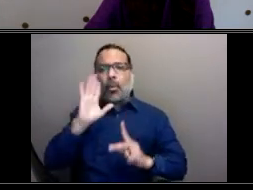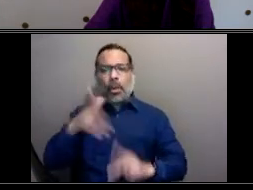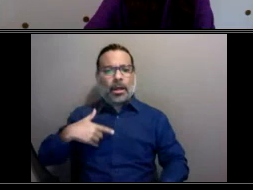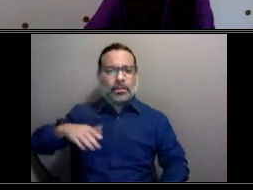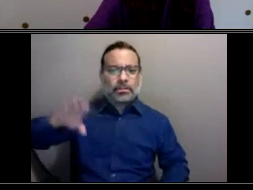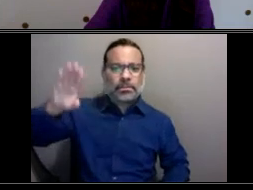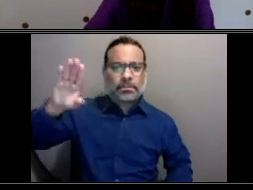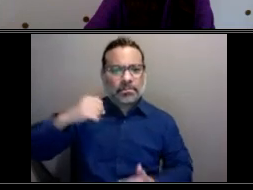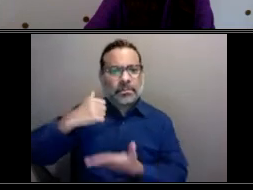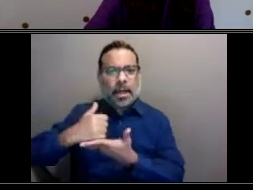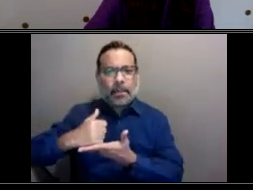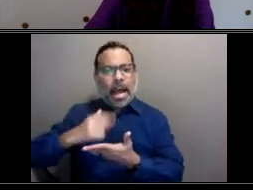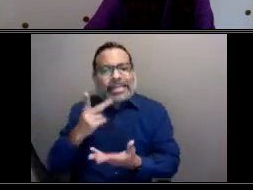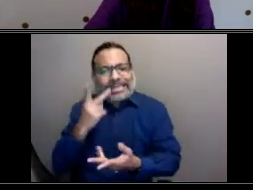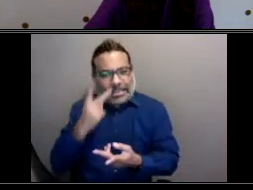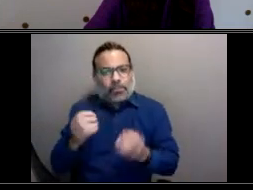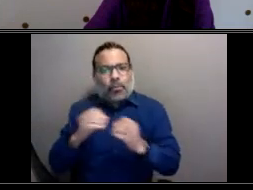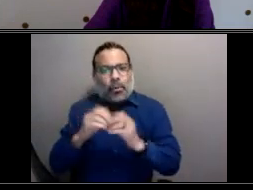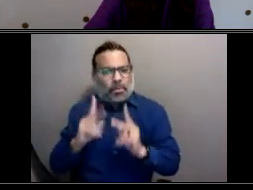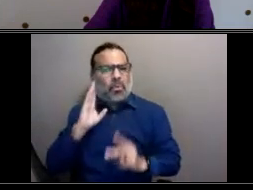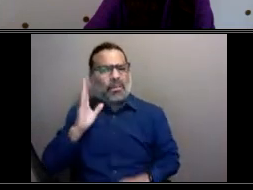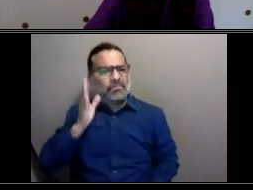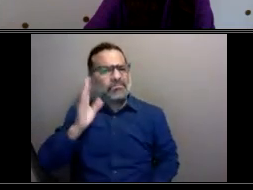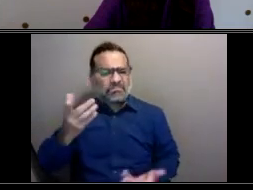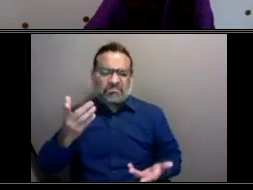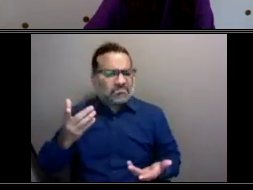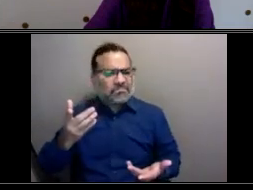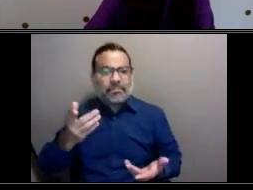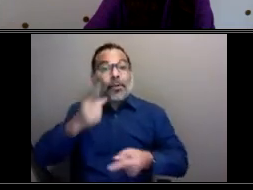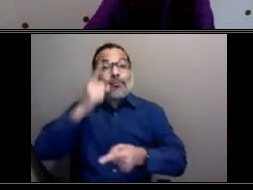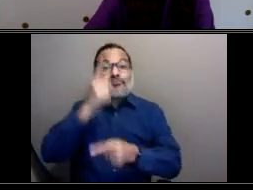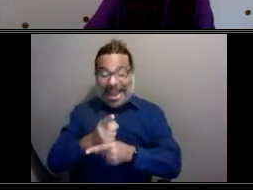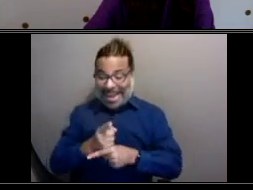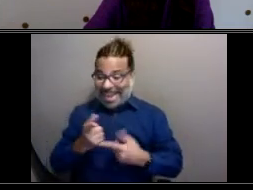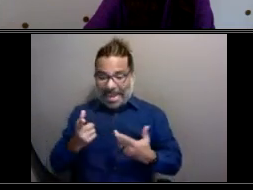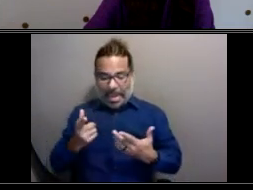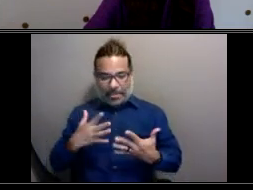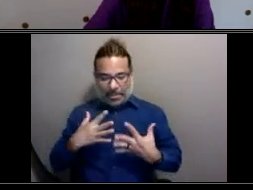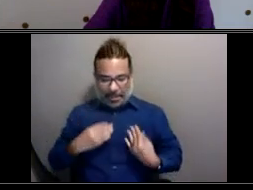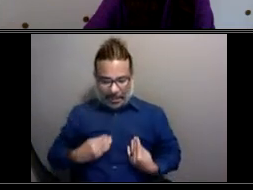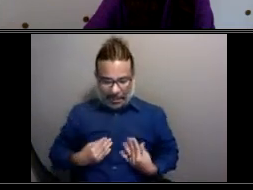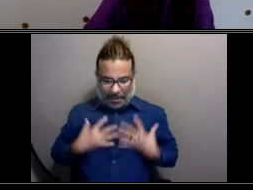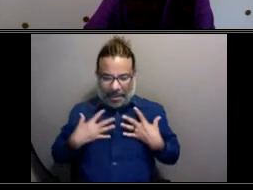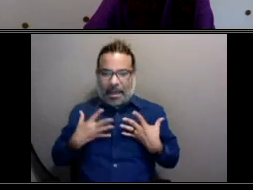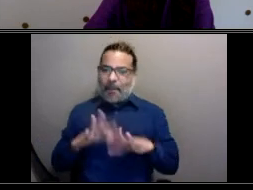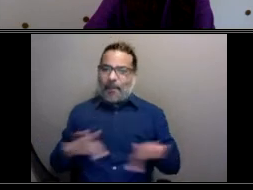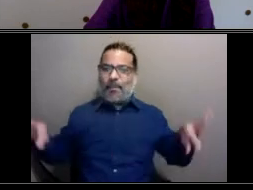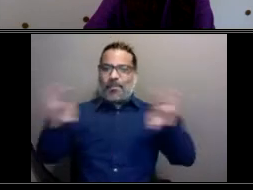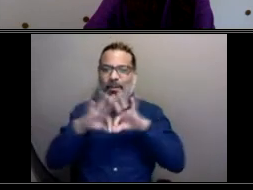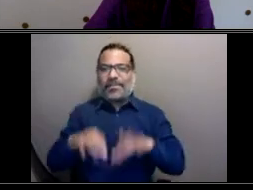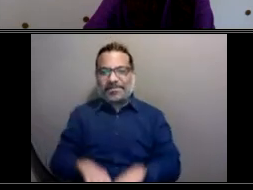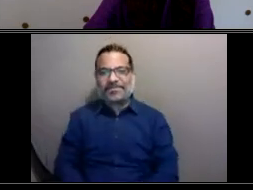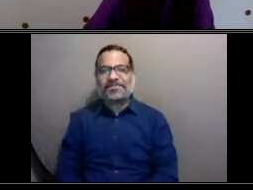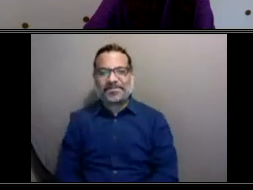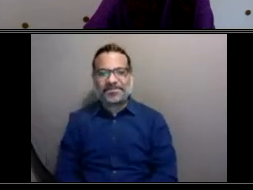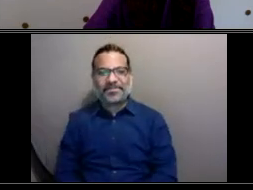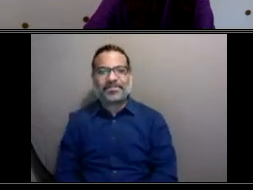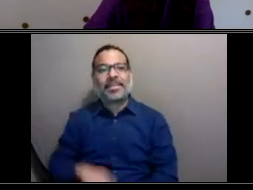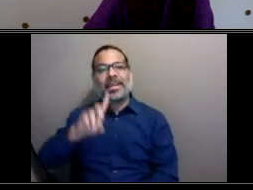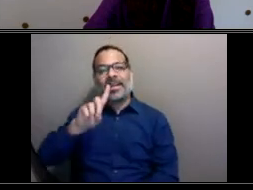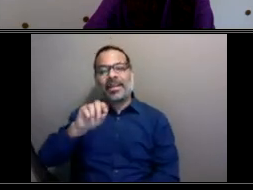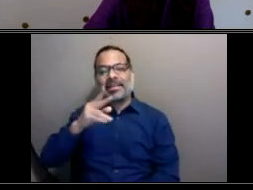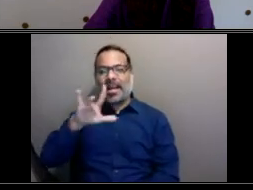see more people step up. And you're right, it's a beautiful, heartwarming, and important thing. Thank you all. We're